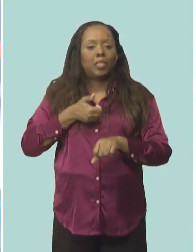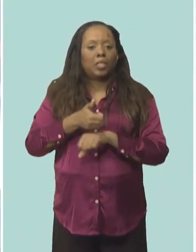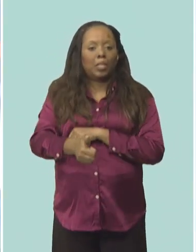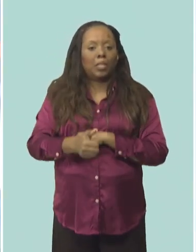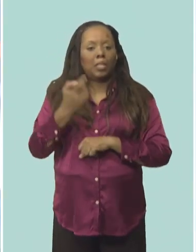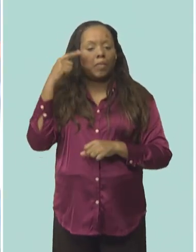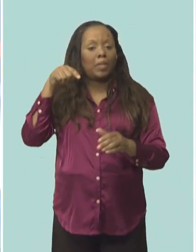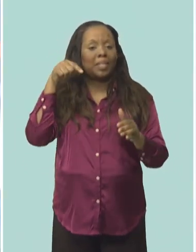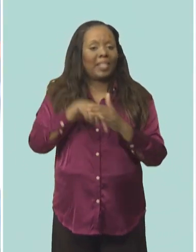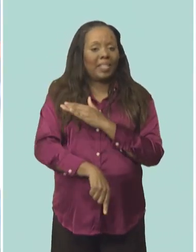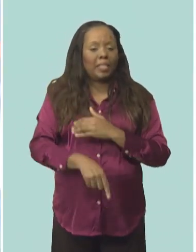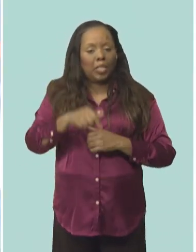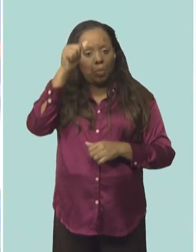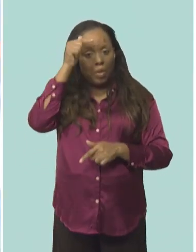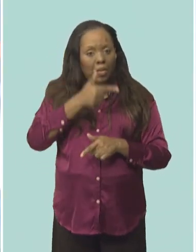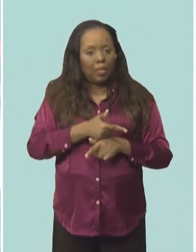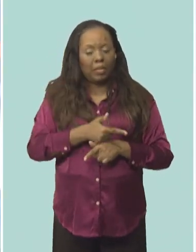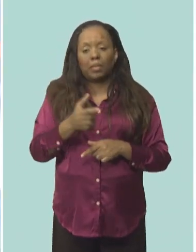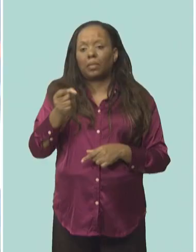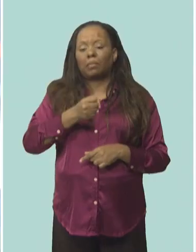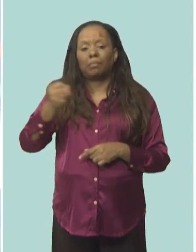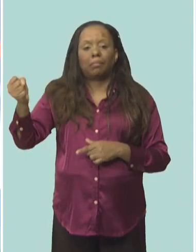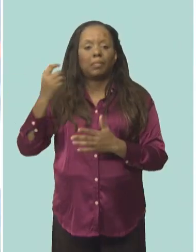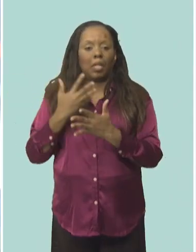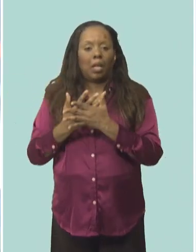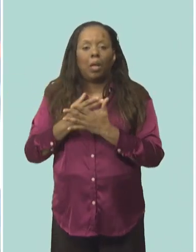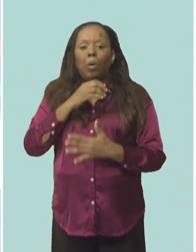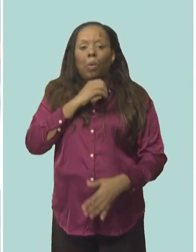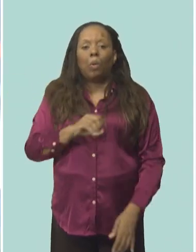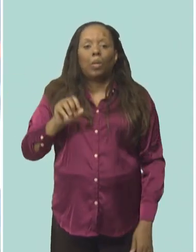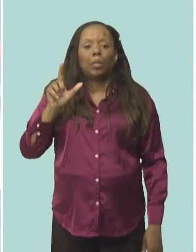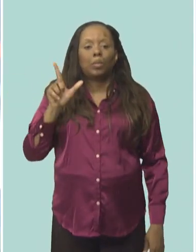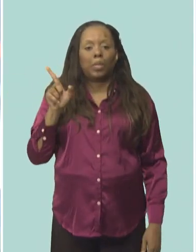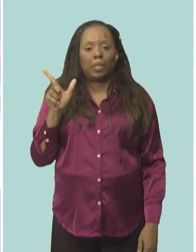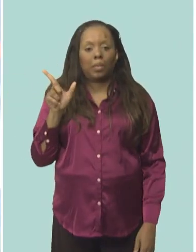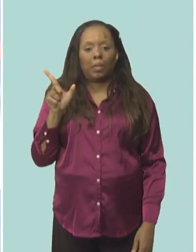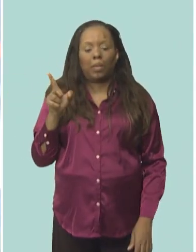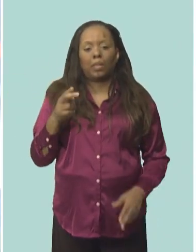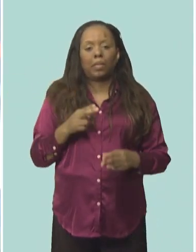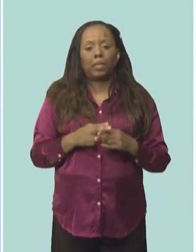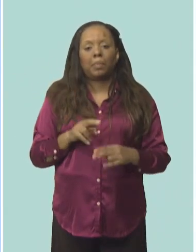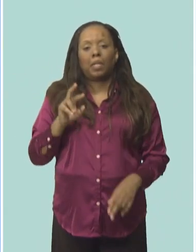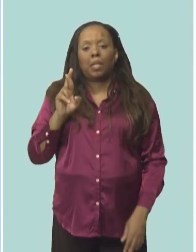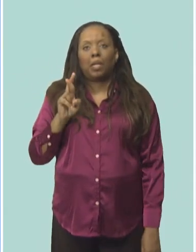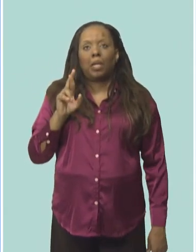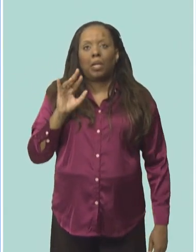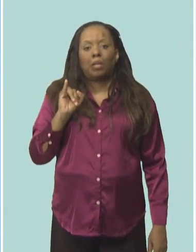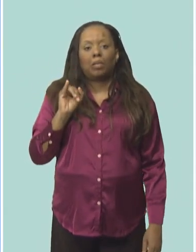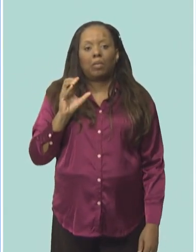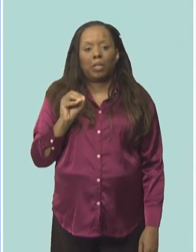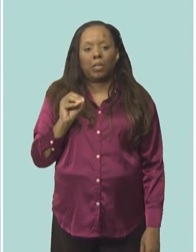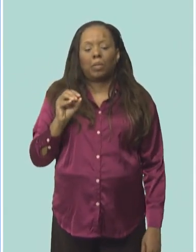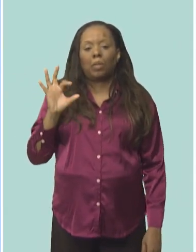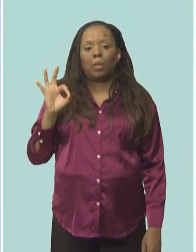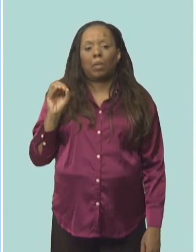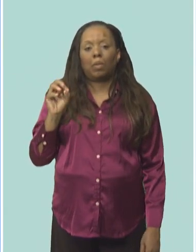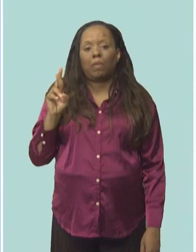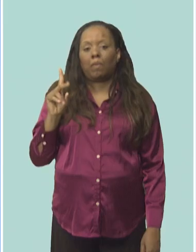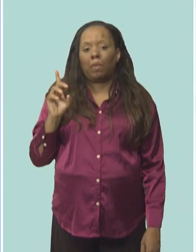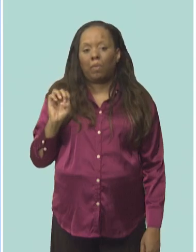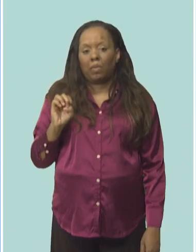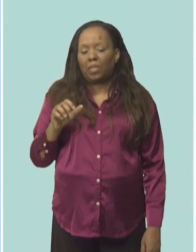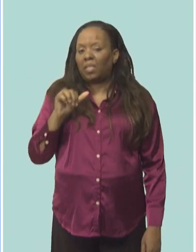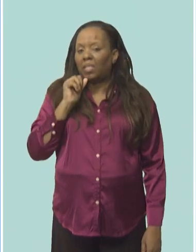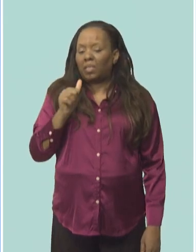remanded to the Barbados Prison Service Dodds. He is 21-year-old Rio Aaron Ford, who was not required to plead to the